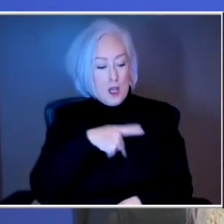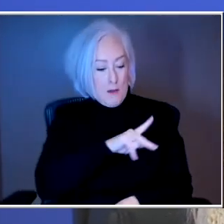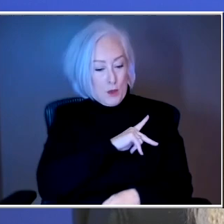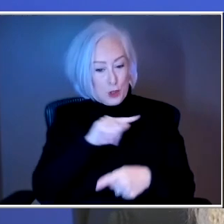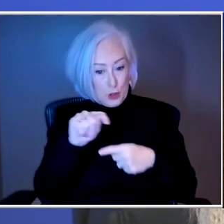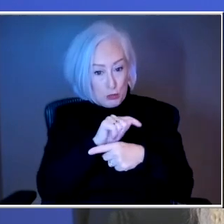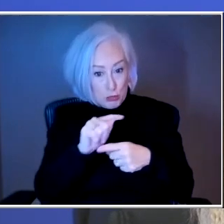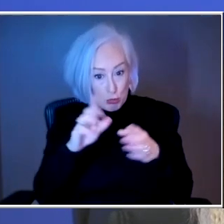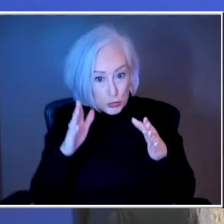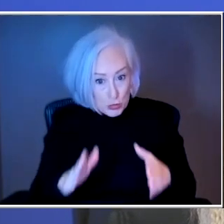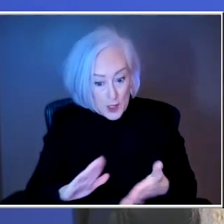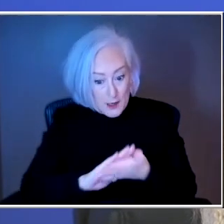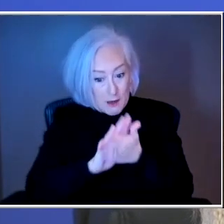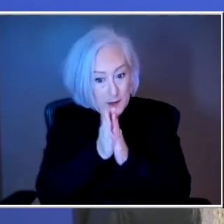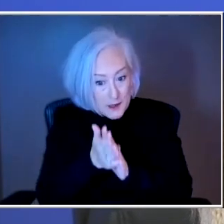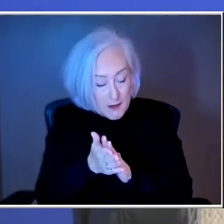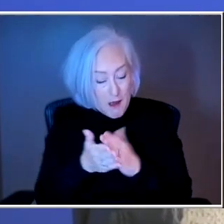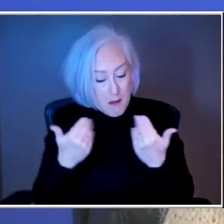and